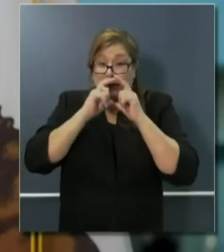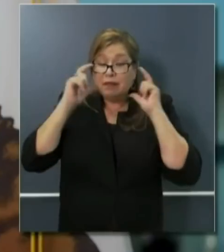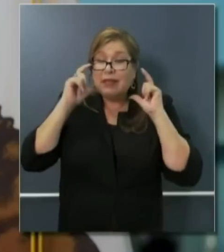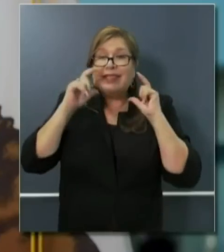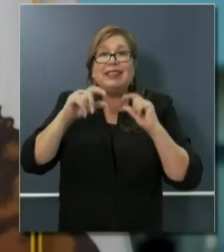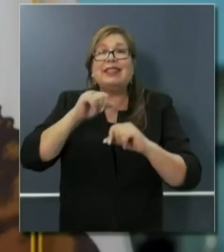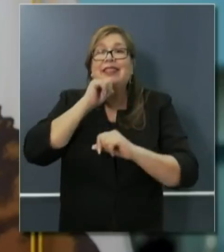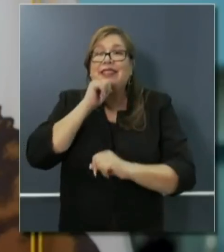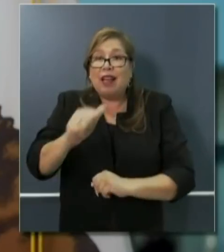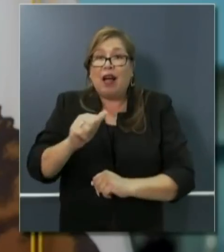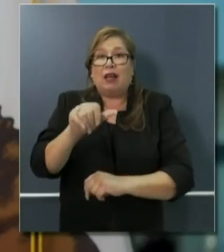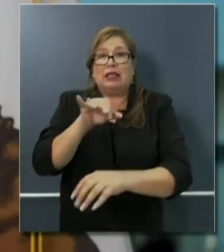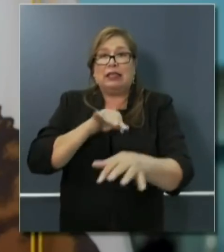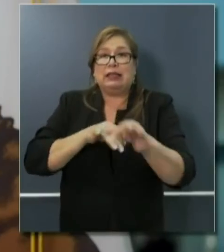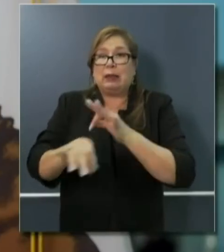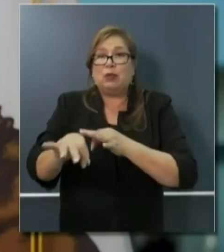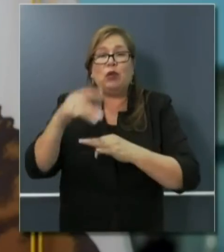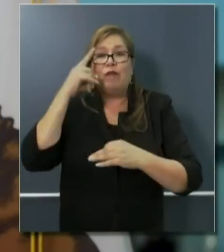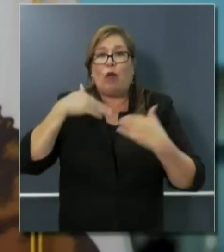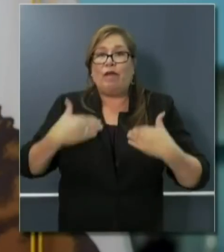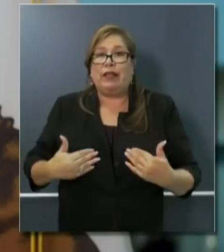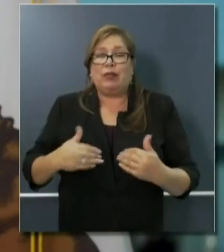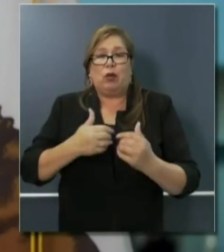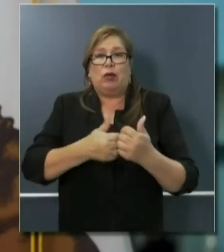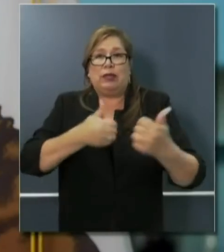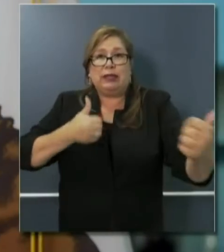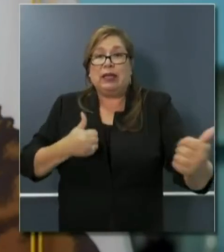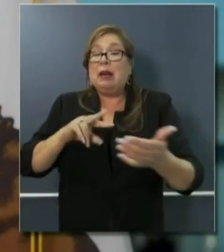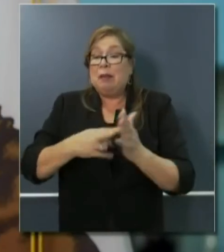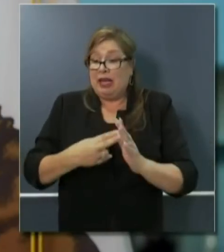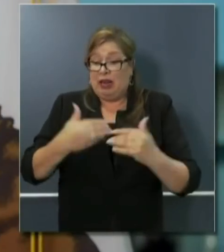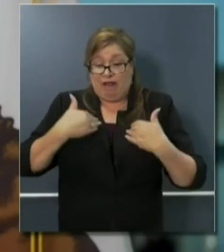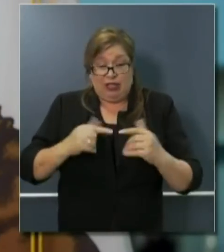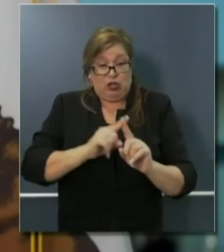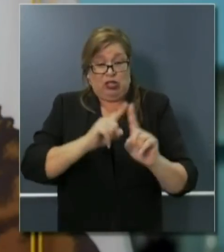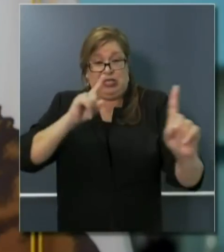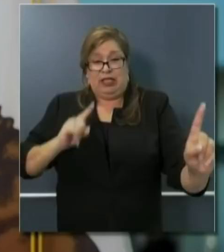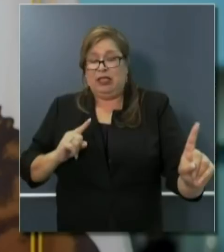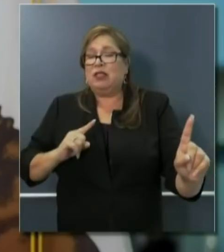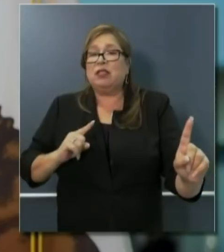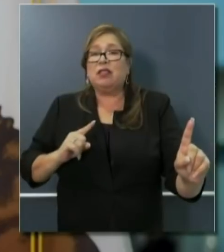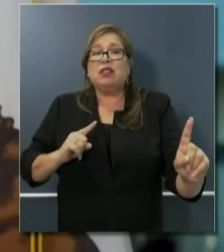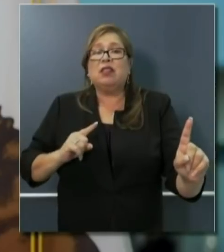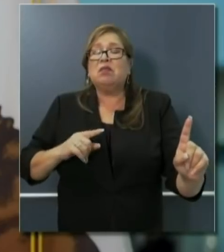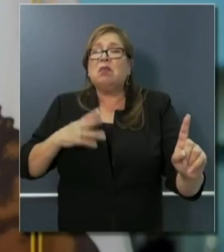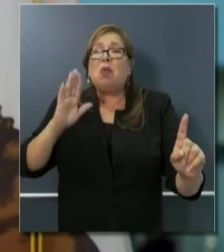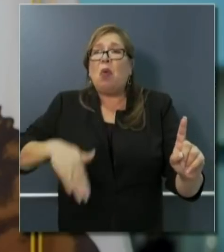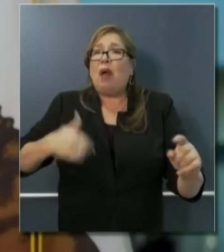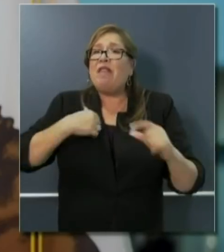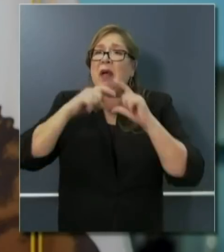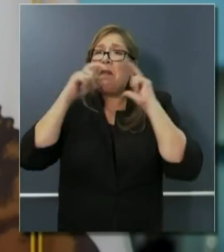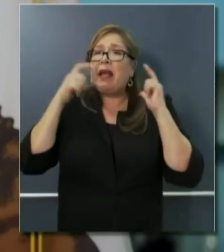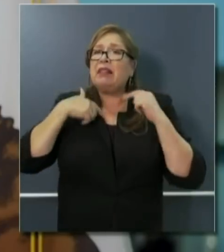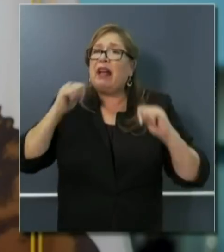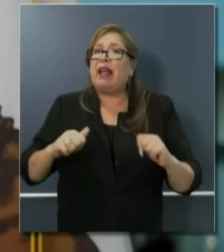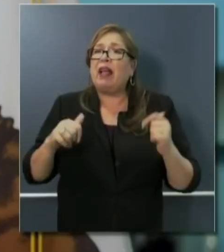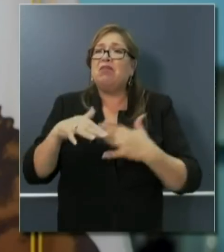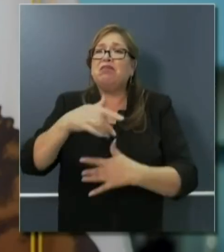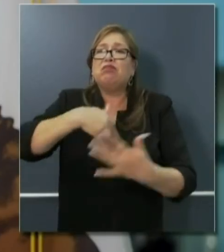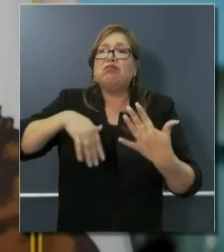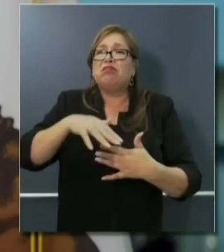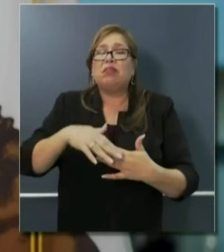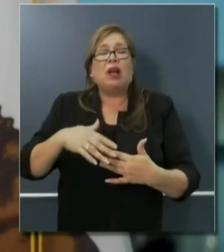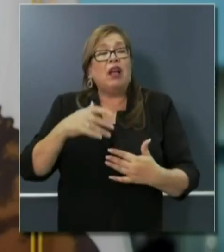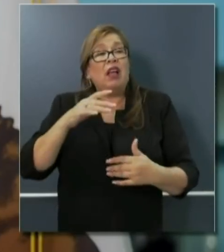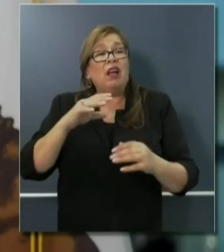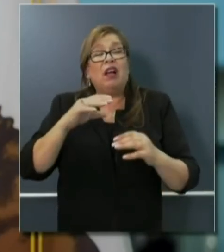substitute for physical distancing. They are not a substitute for a stay-at-home order. They are not a